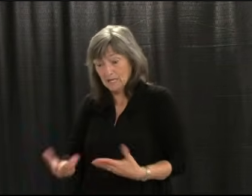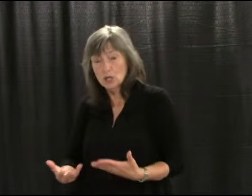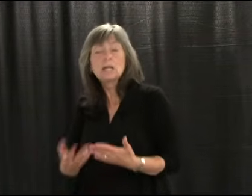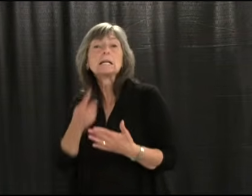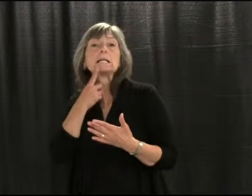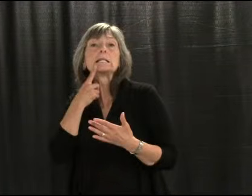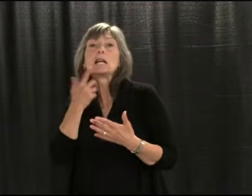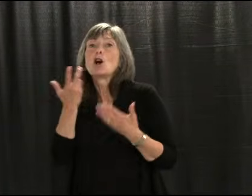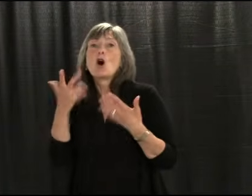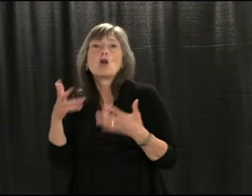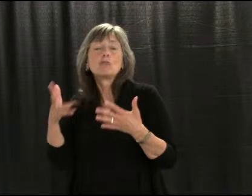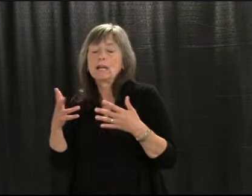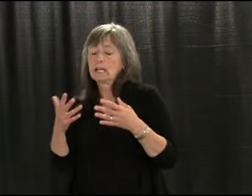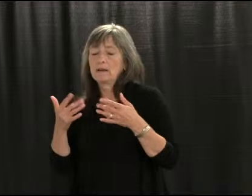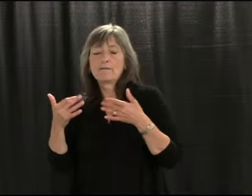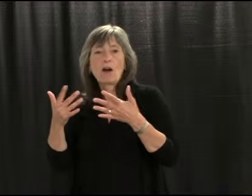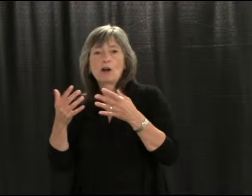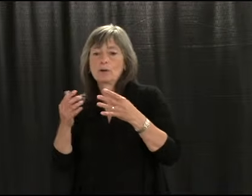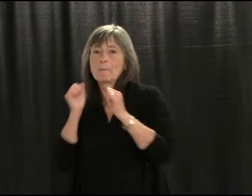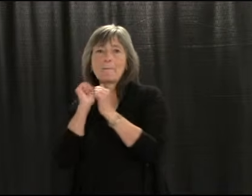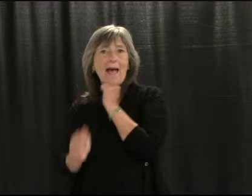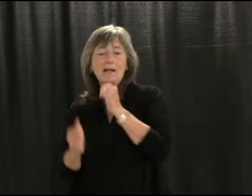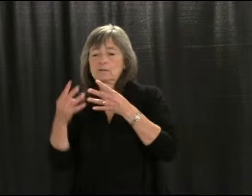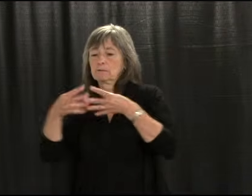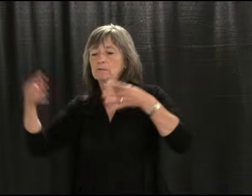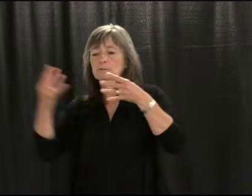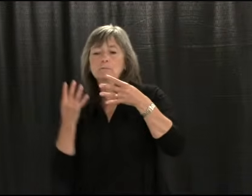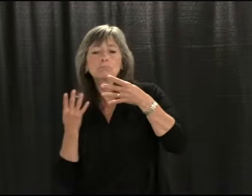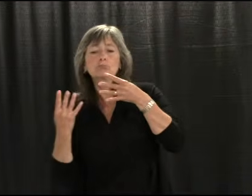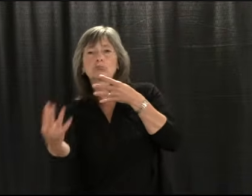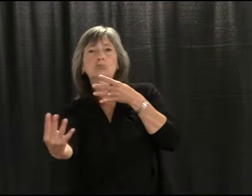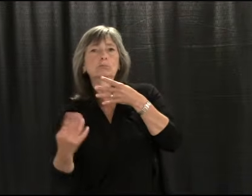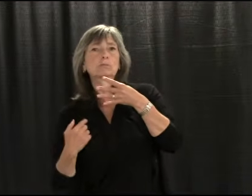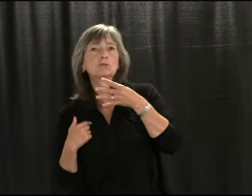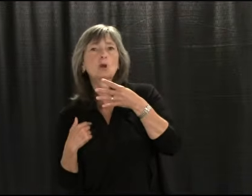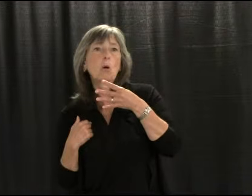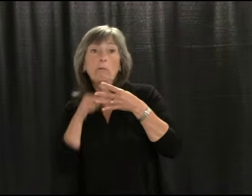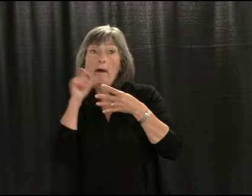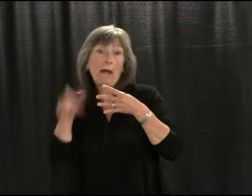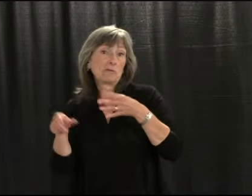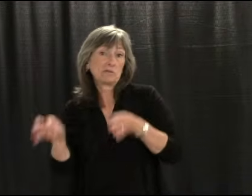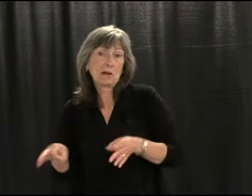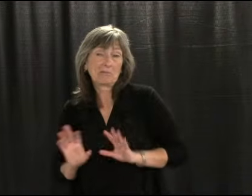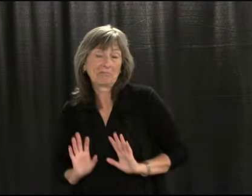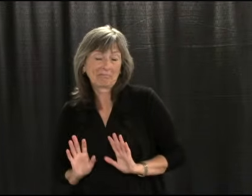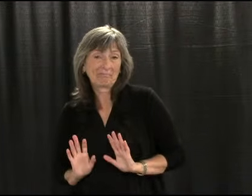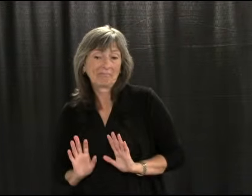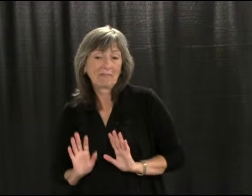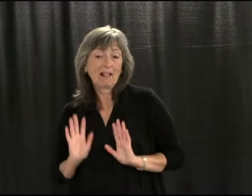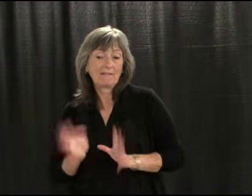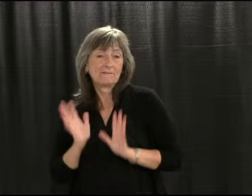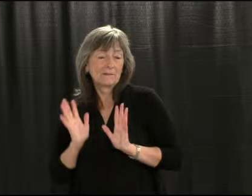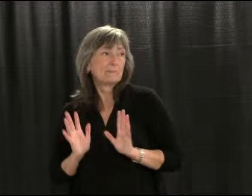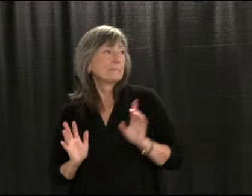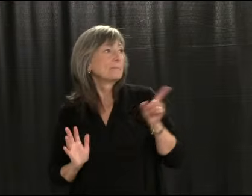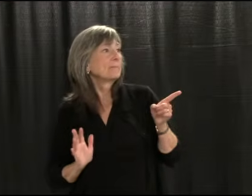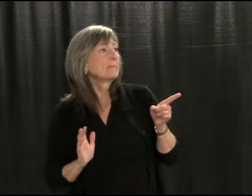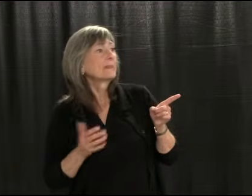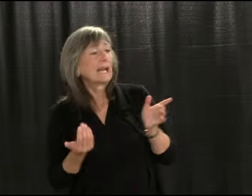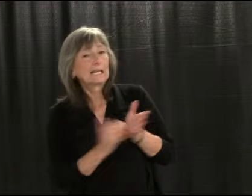that the fire had moved beyond the transmission line. So we didn't have to make that decision. So another hot, dry